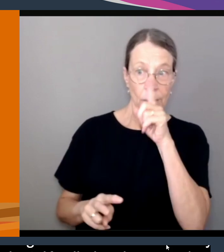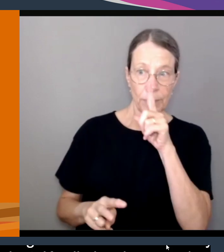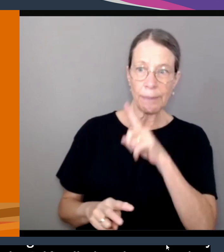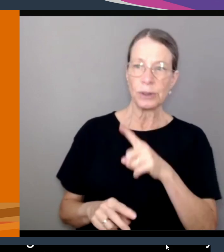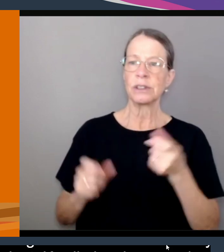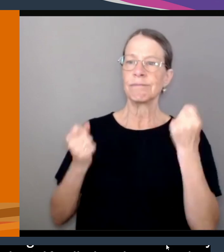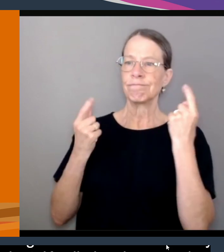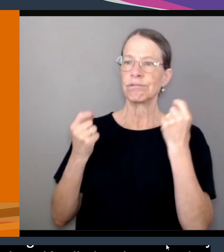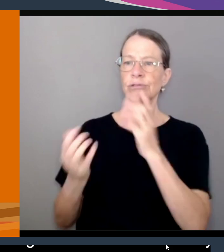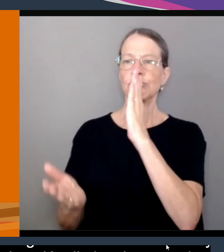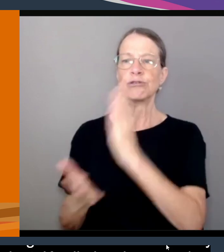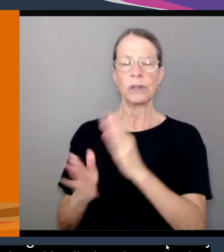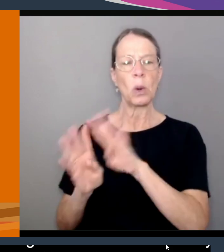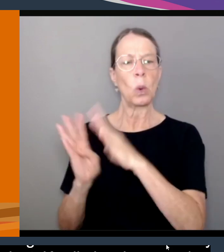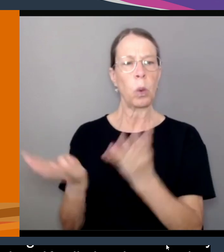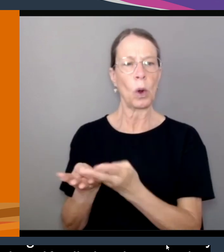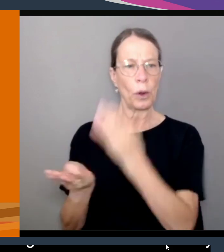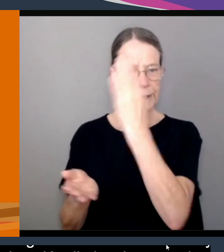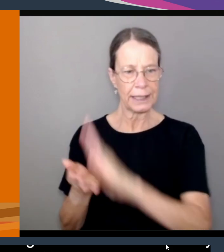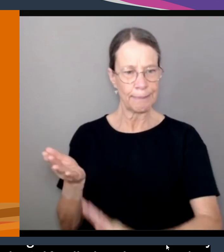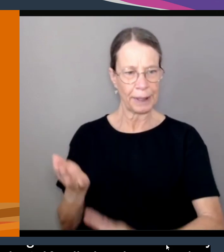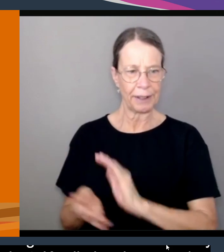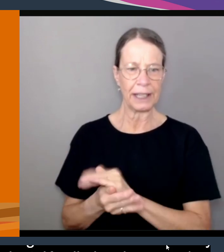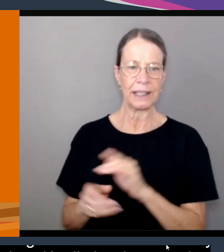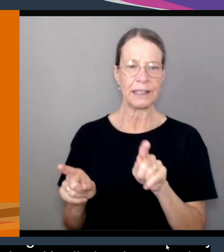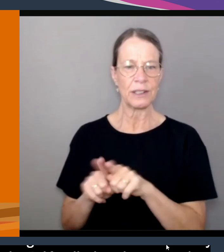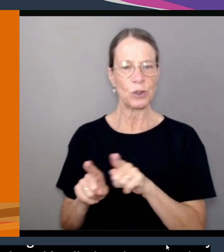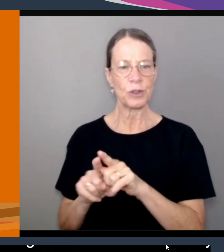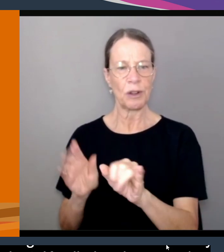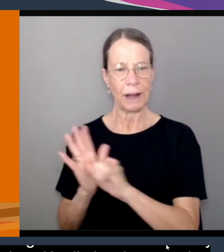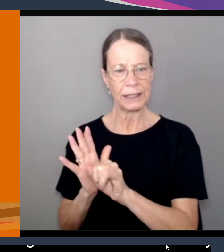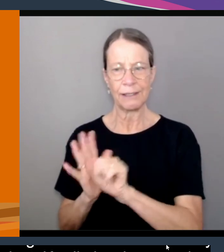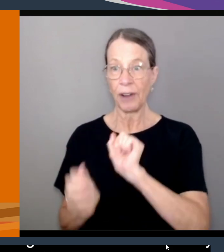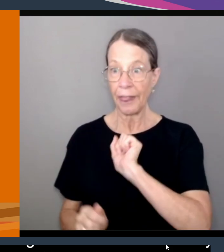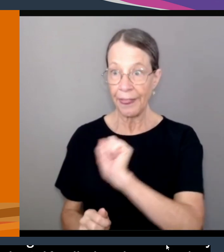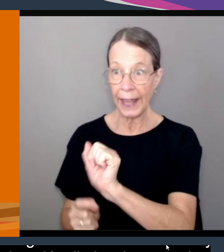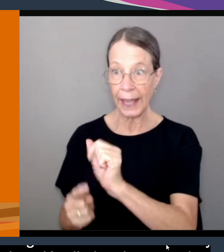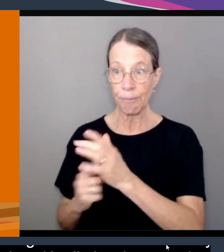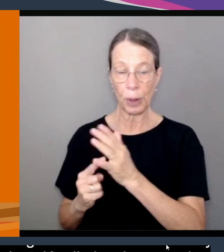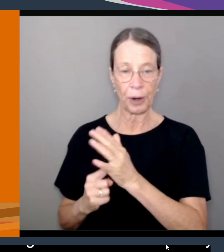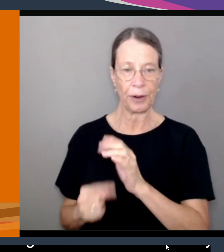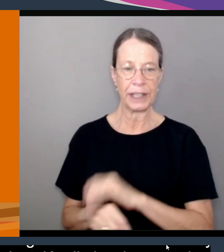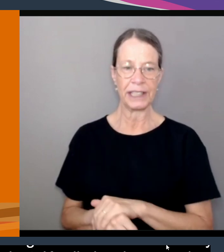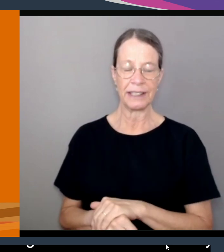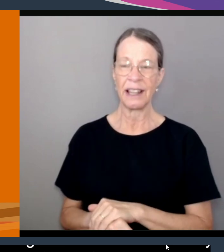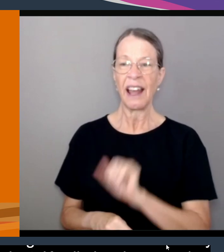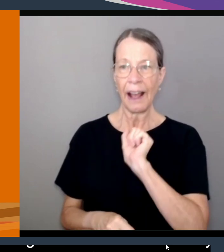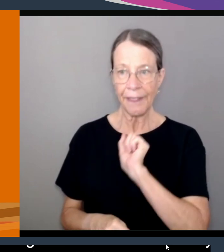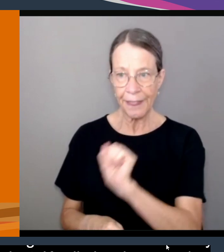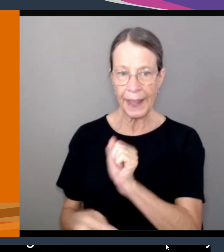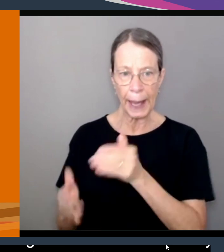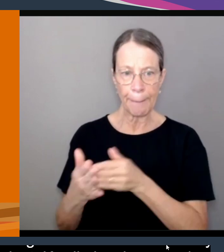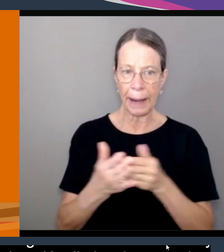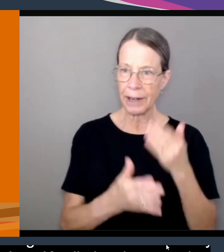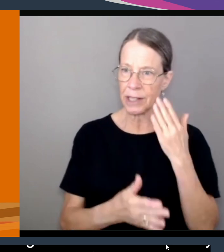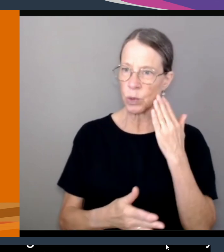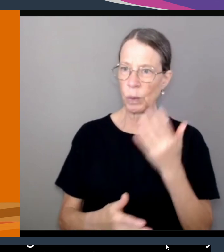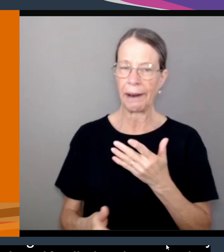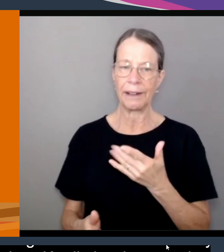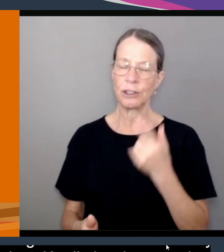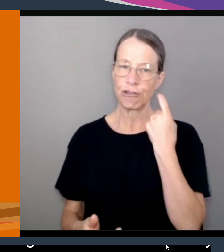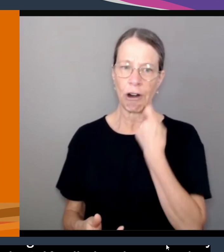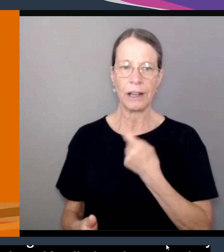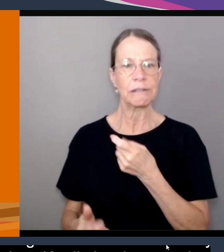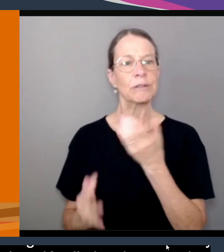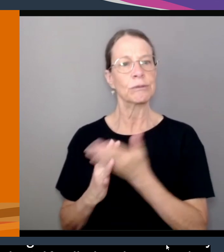will allow us to identify neurodivergent people's priorities in this space and also the real barriers they experience when accessing care and trying to make informed